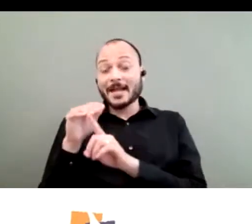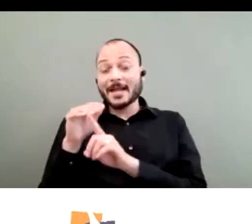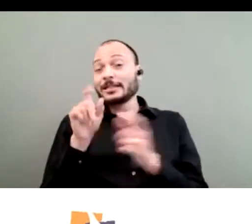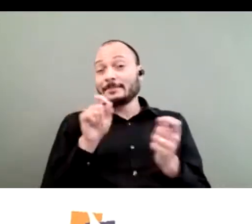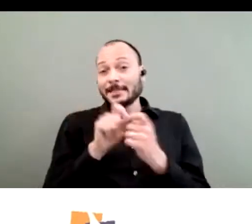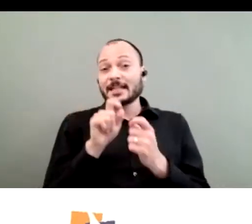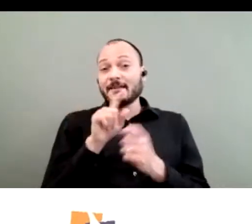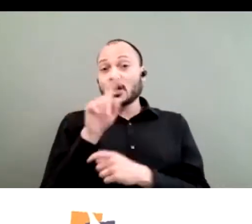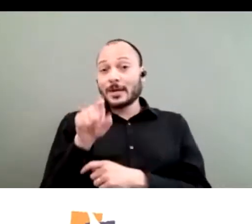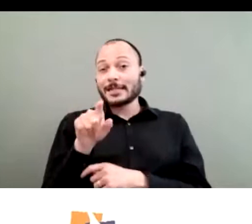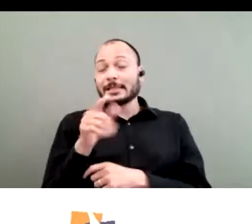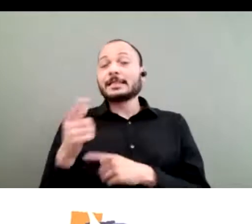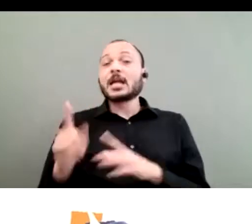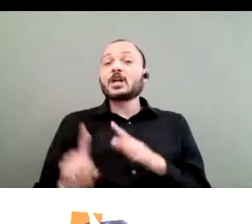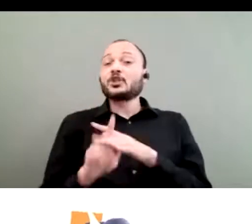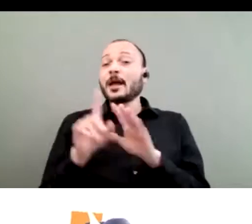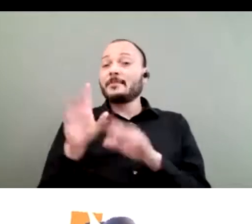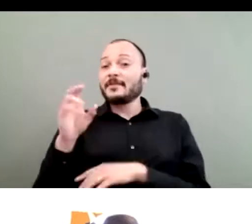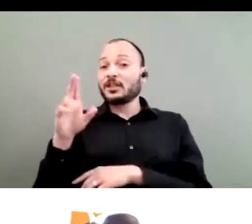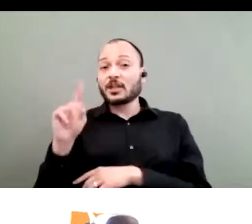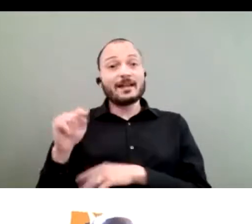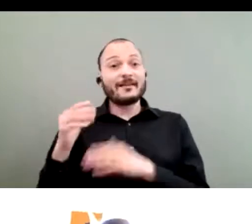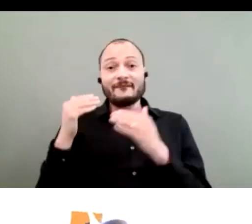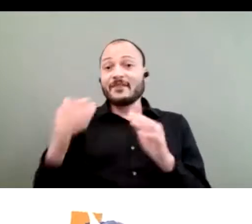in the chat, and feel free to reach out to